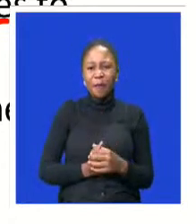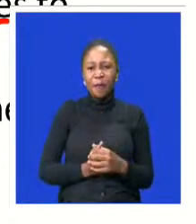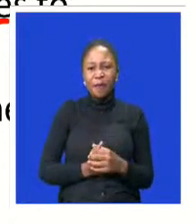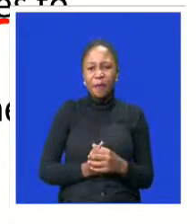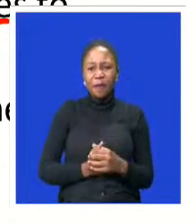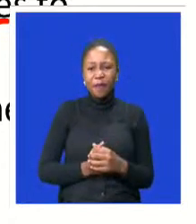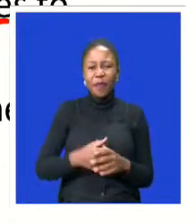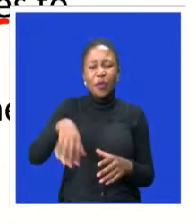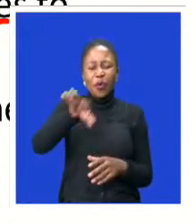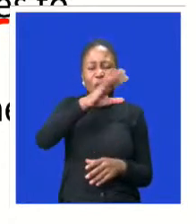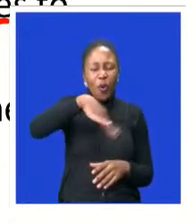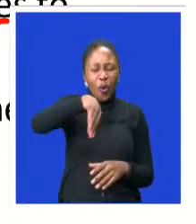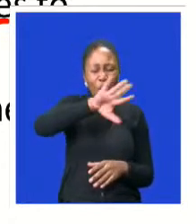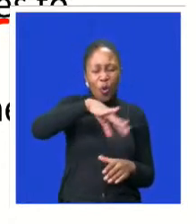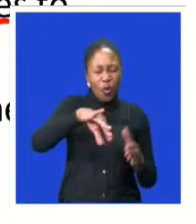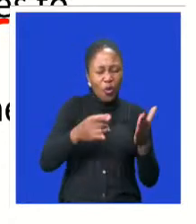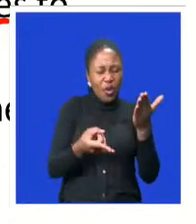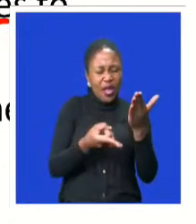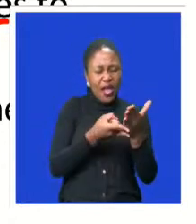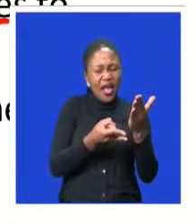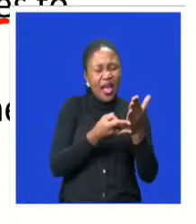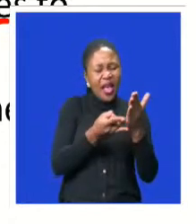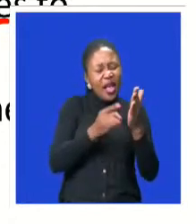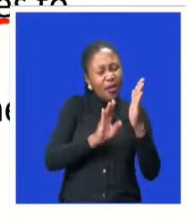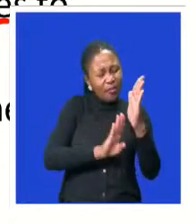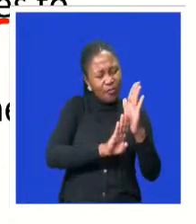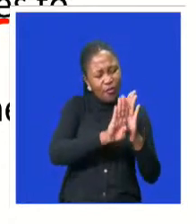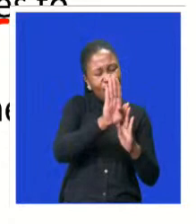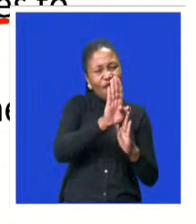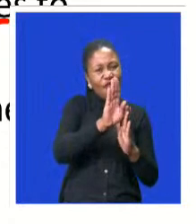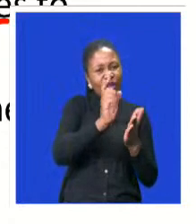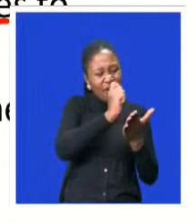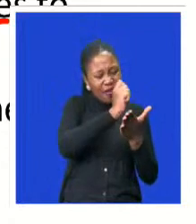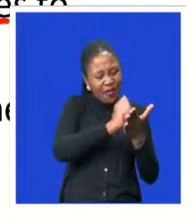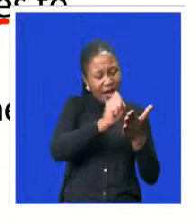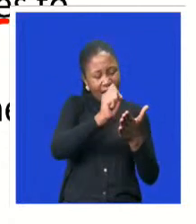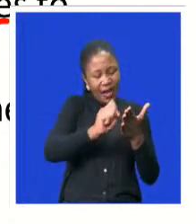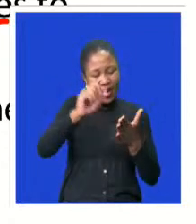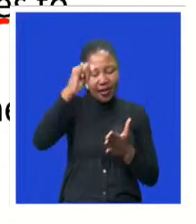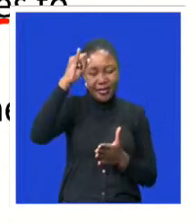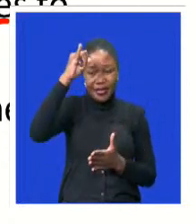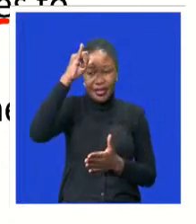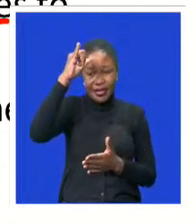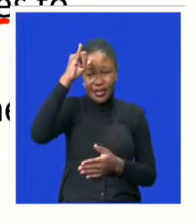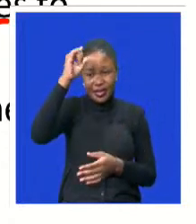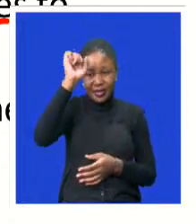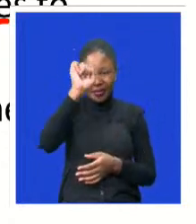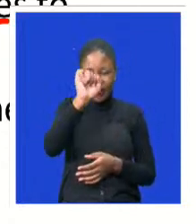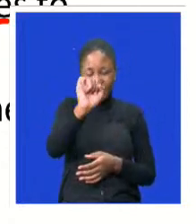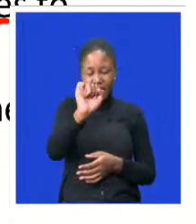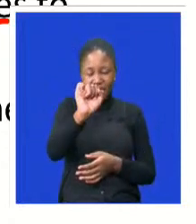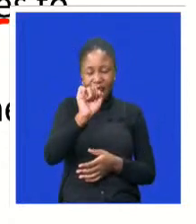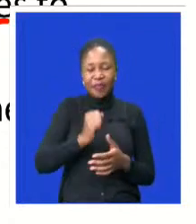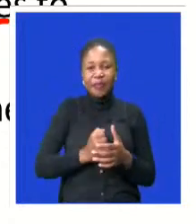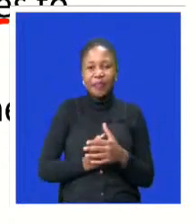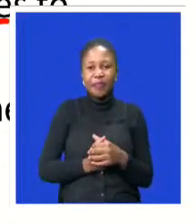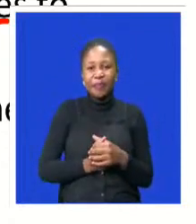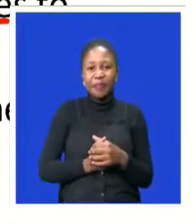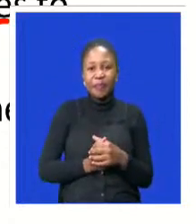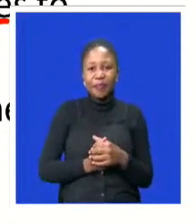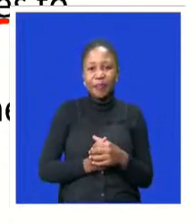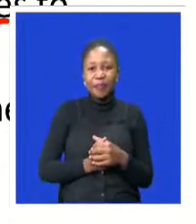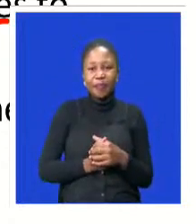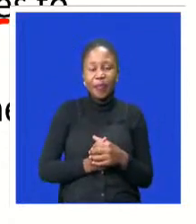this improves your writing skills. So how does this improves your writing skills? Because when you